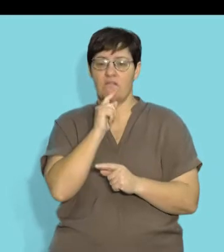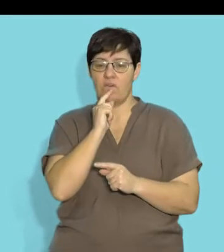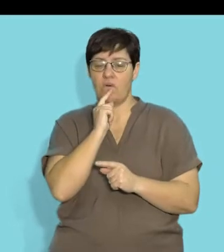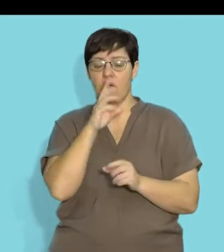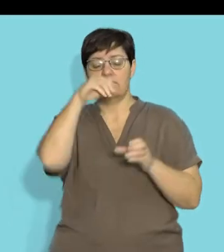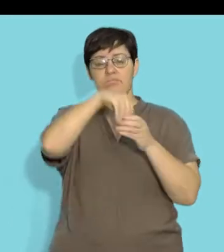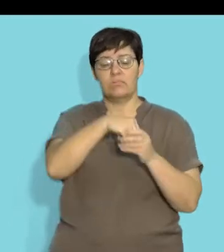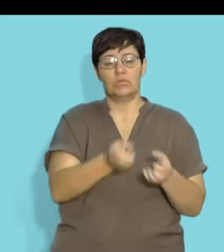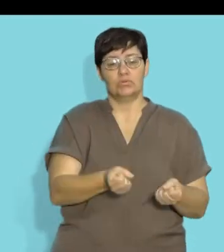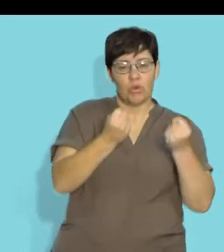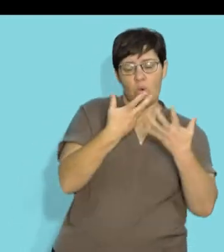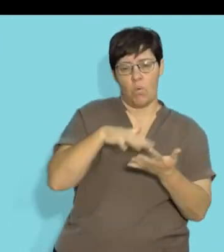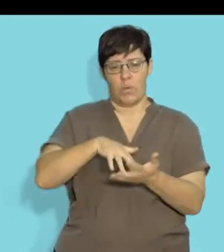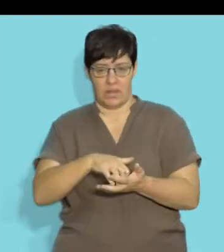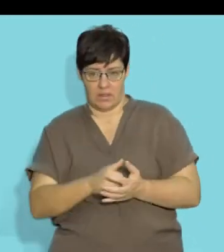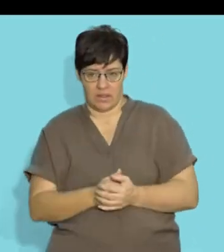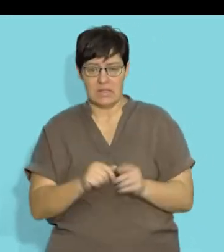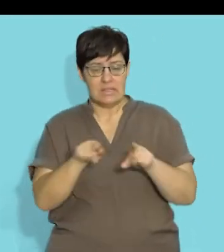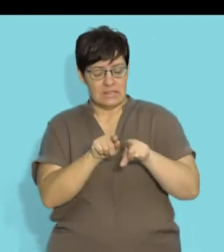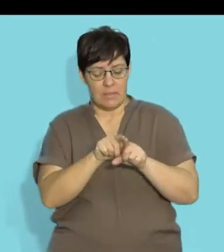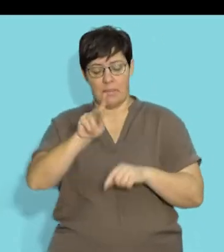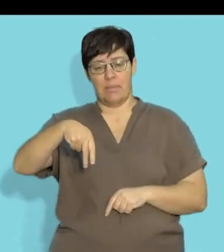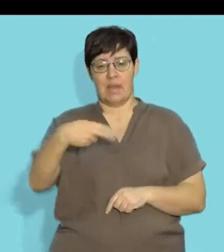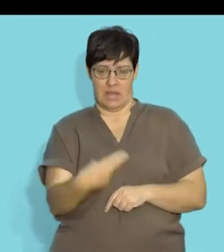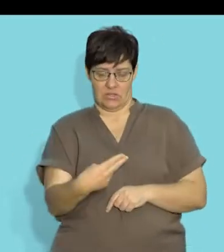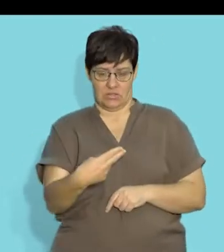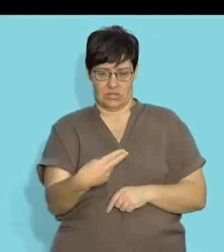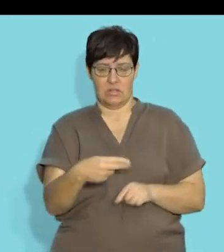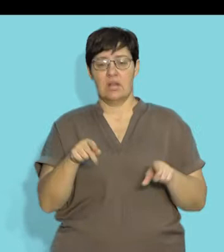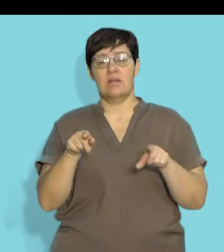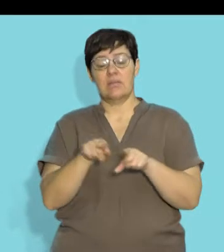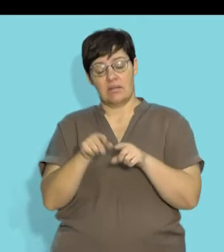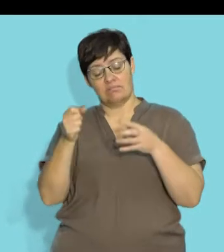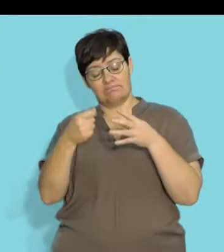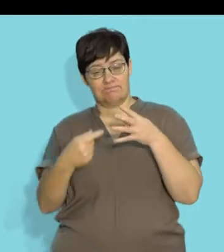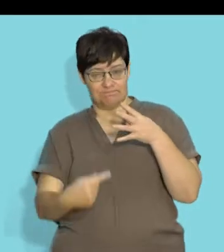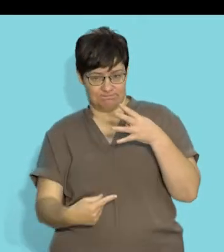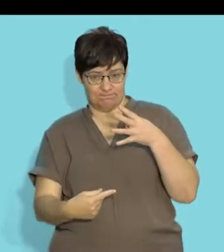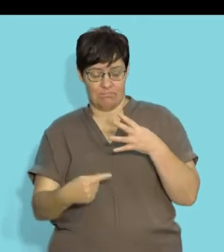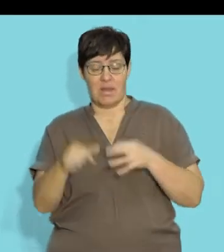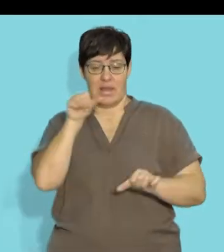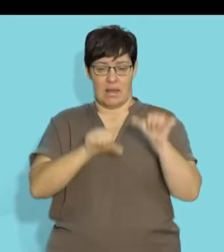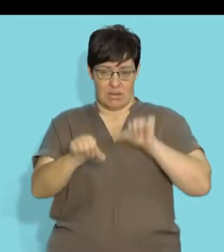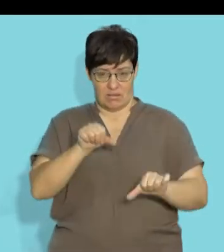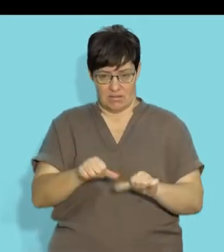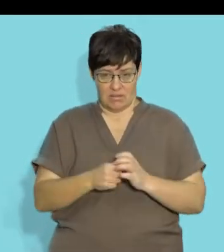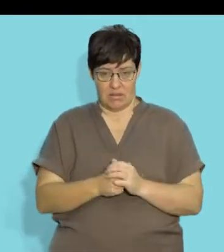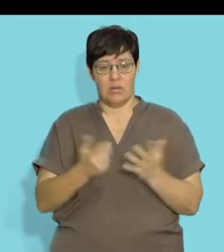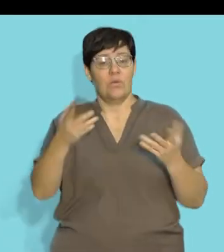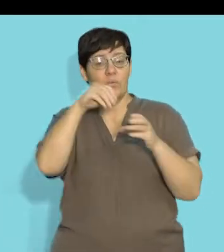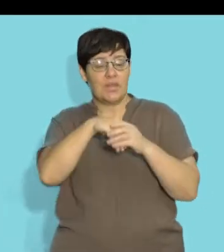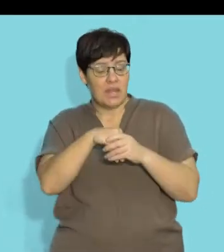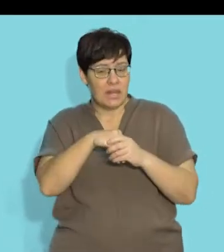concentration. We'll also look at, the pH of a solution, and also chemical indicators in the